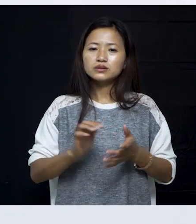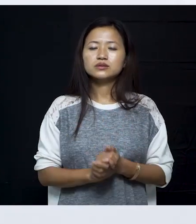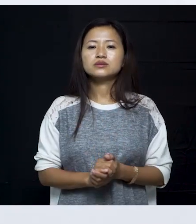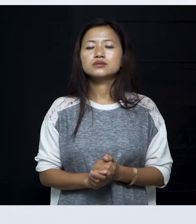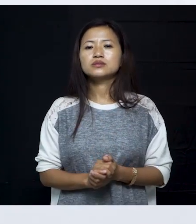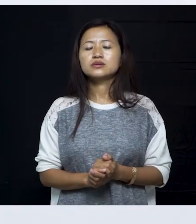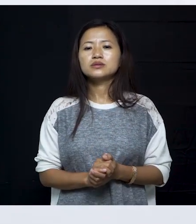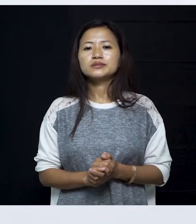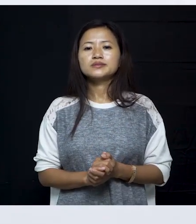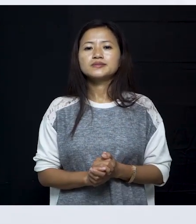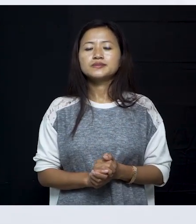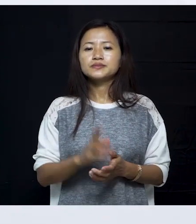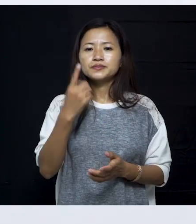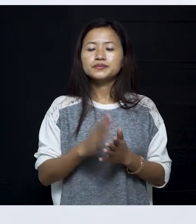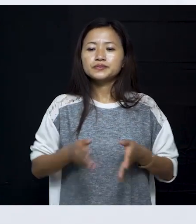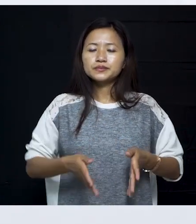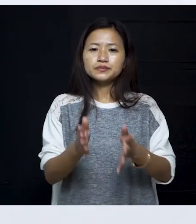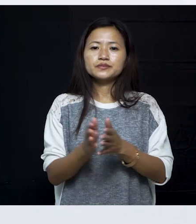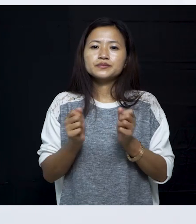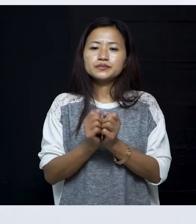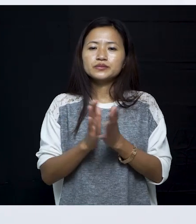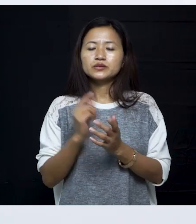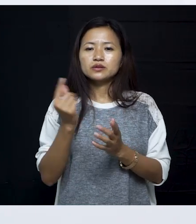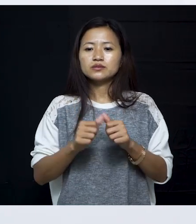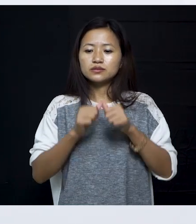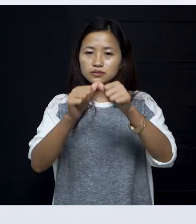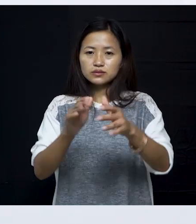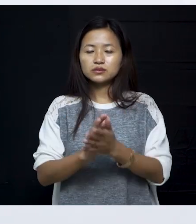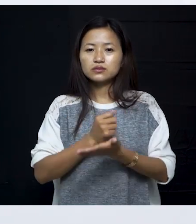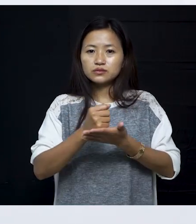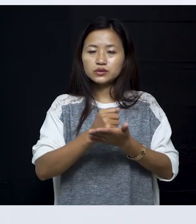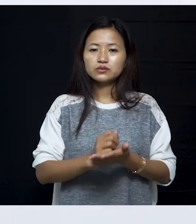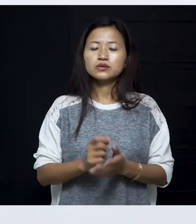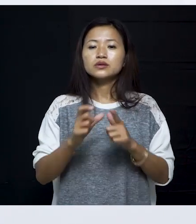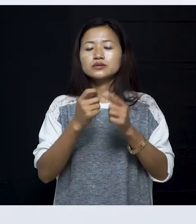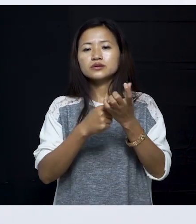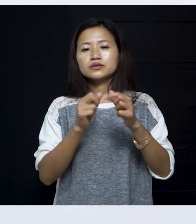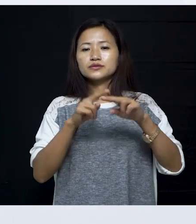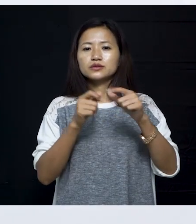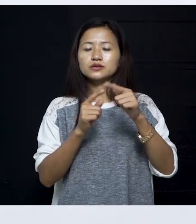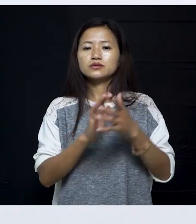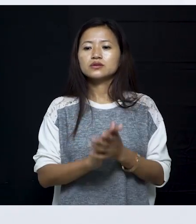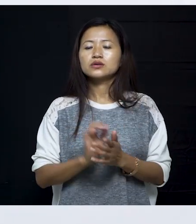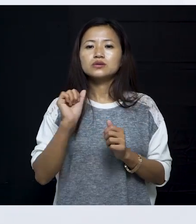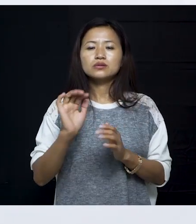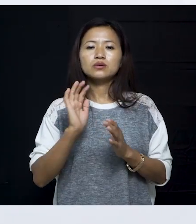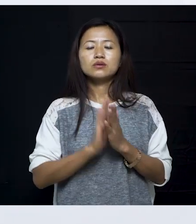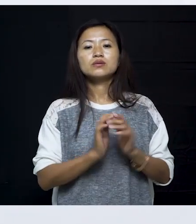So that is one way that you can go about with answering your, or trying to write your